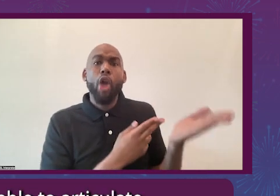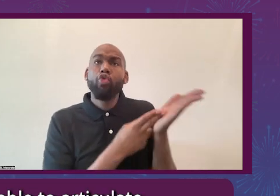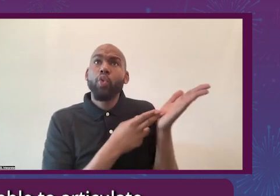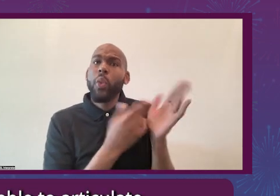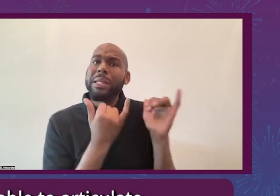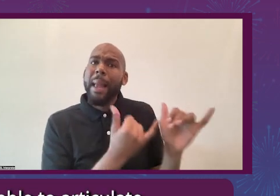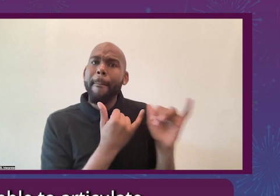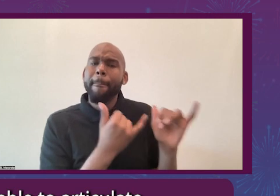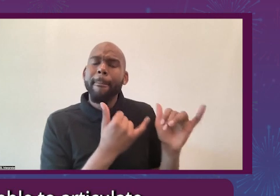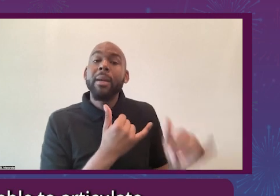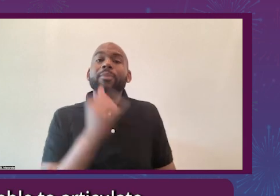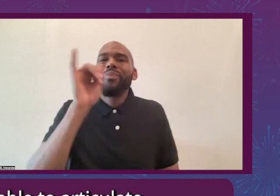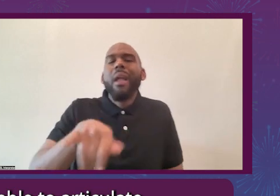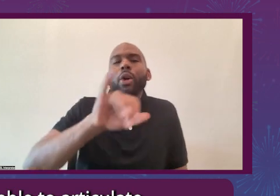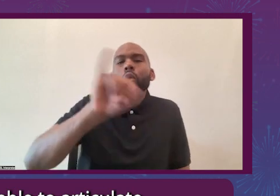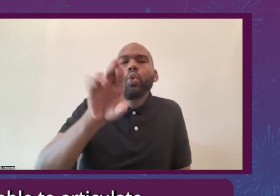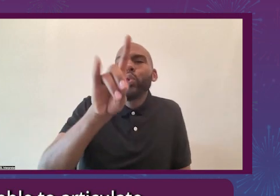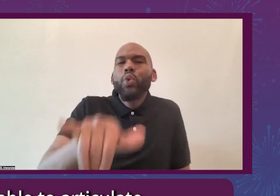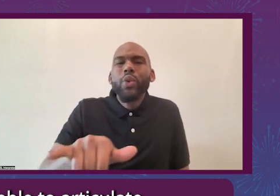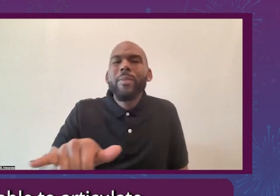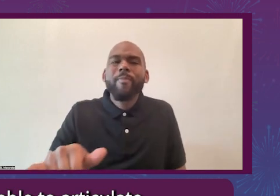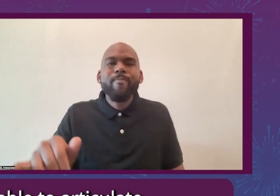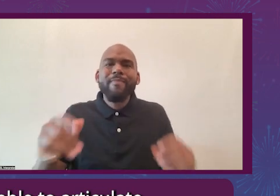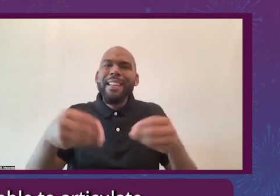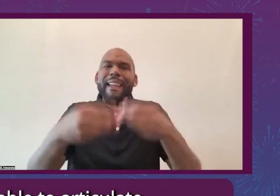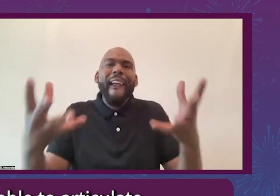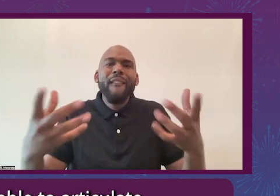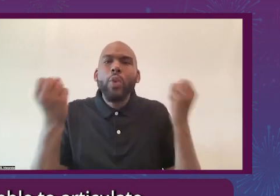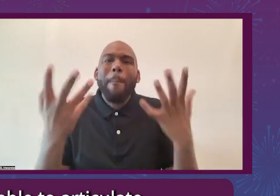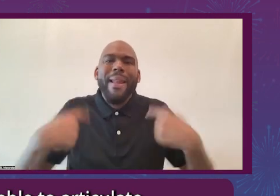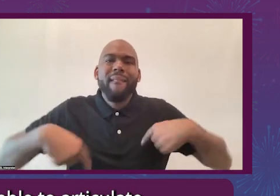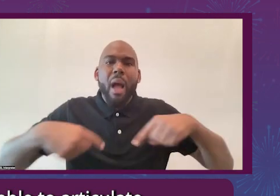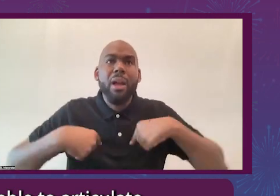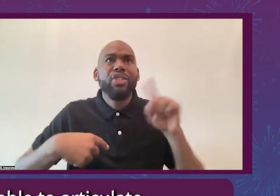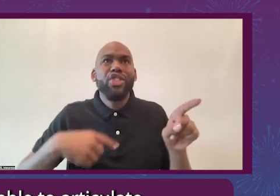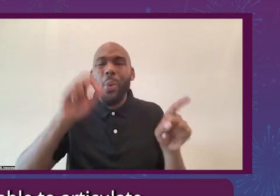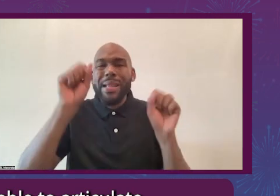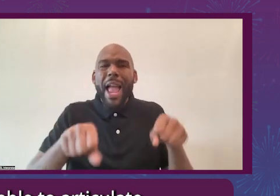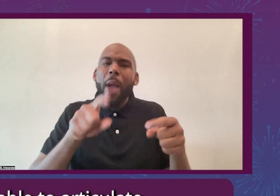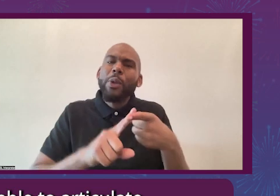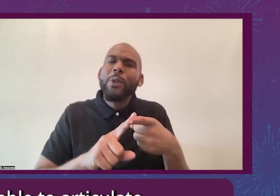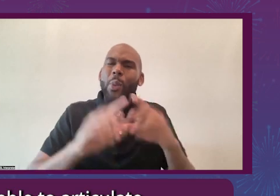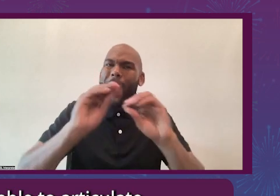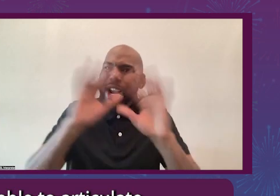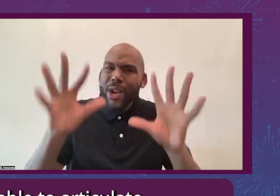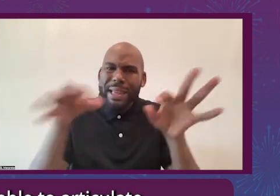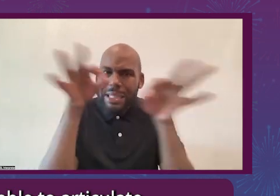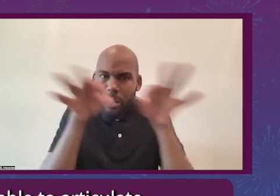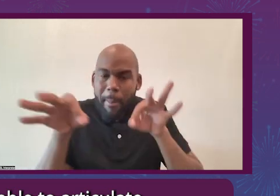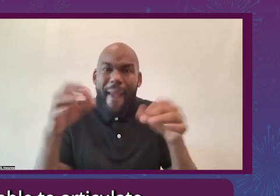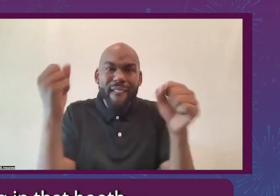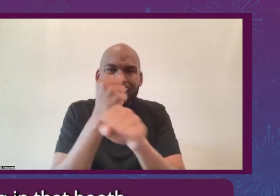gave so many of us, that she was able to articulate and fight for the things that